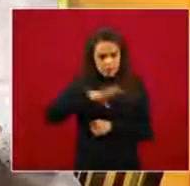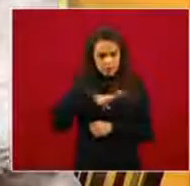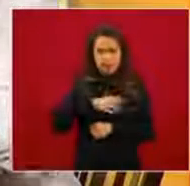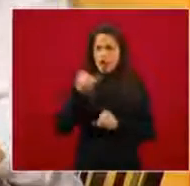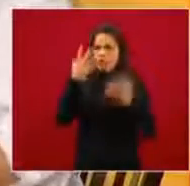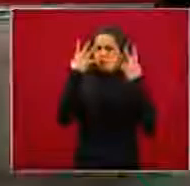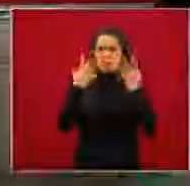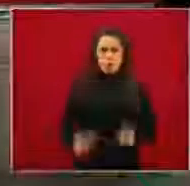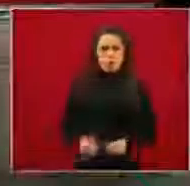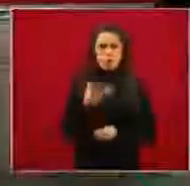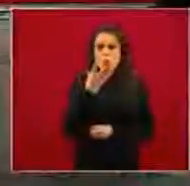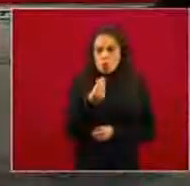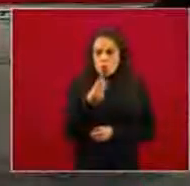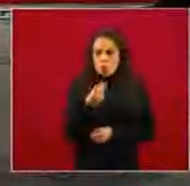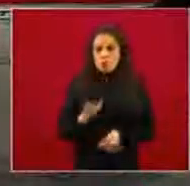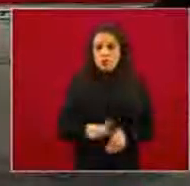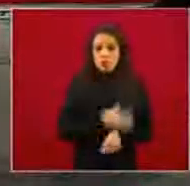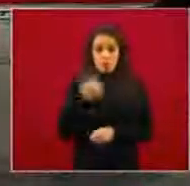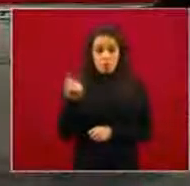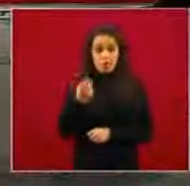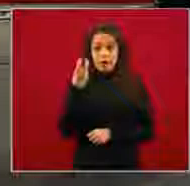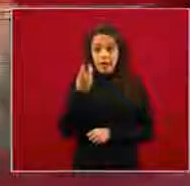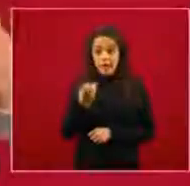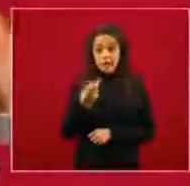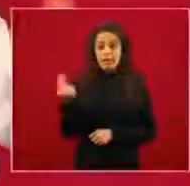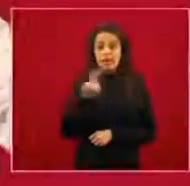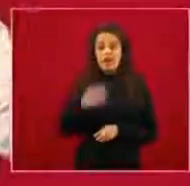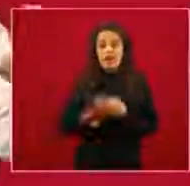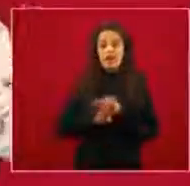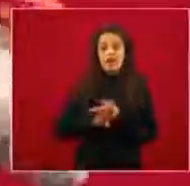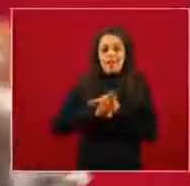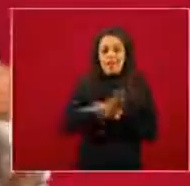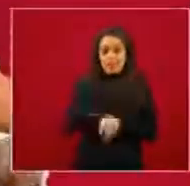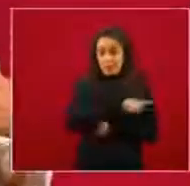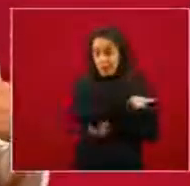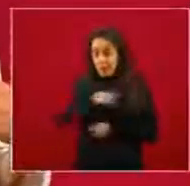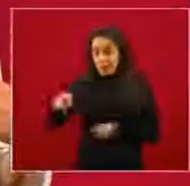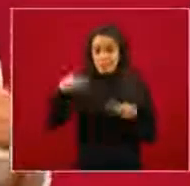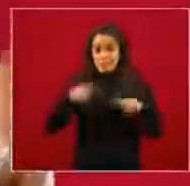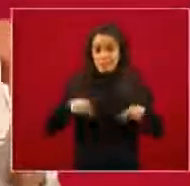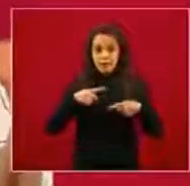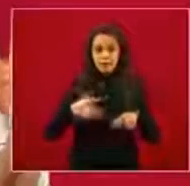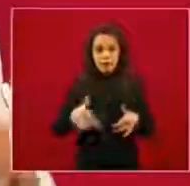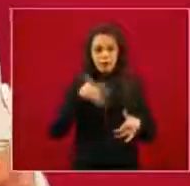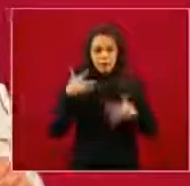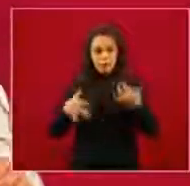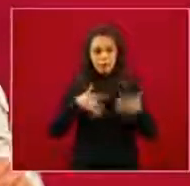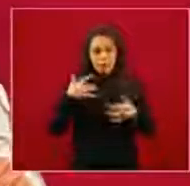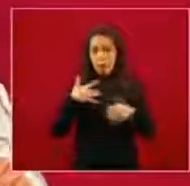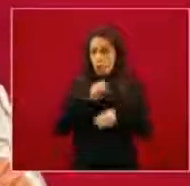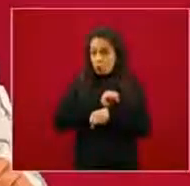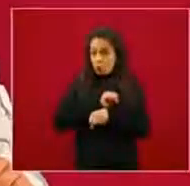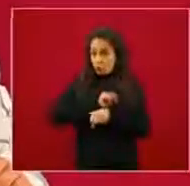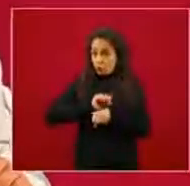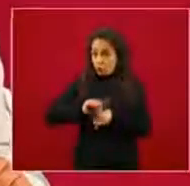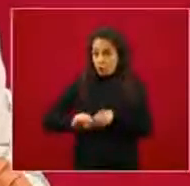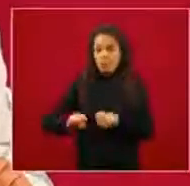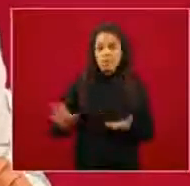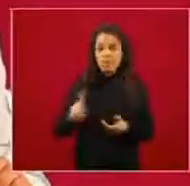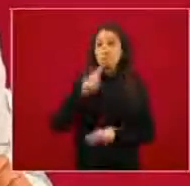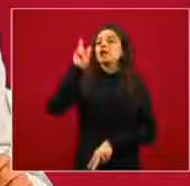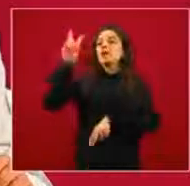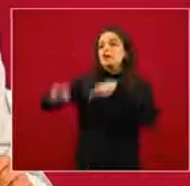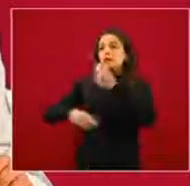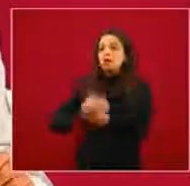leaves, because we have had many of them, particularly because one of these intentions was to prevent those people with